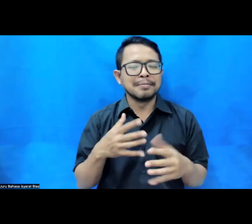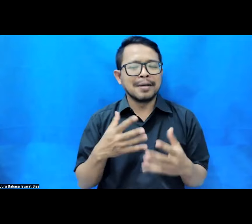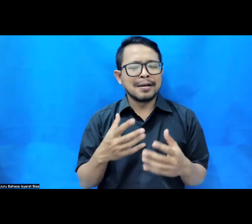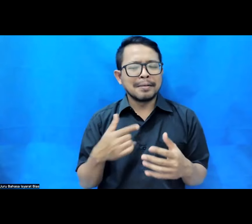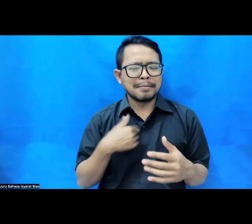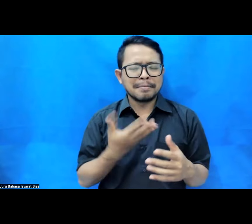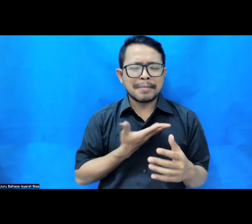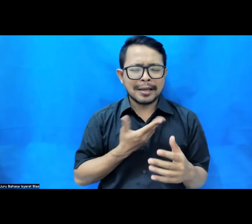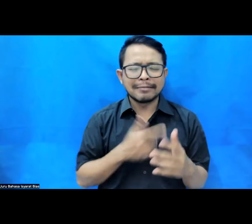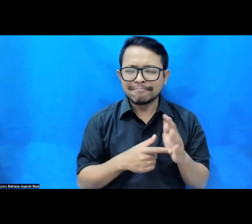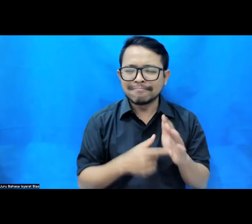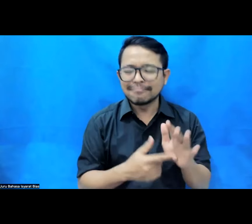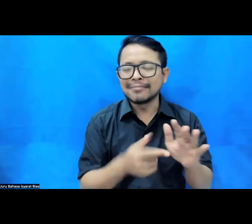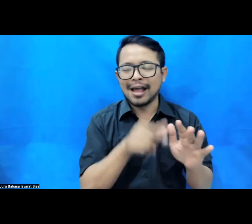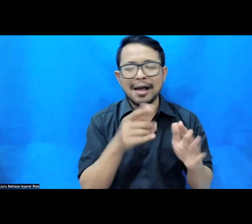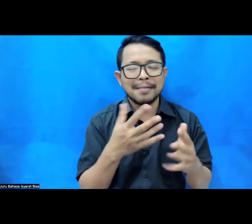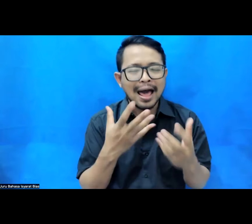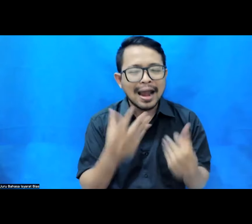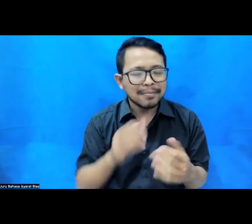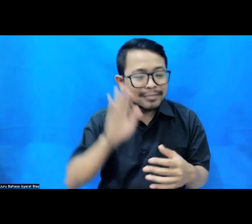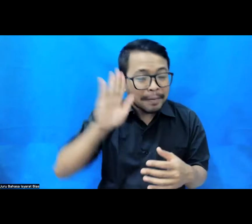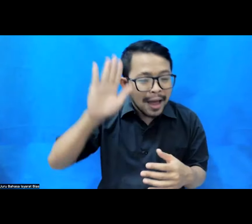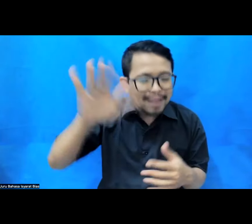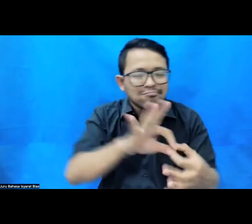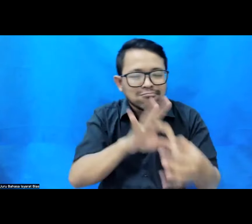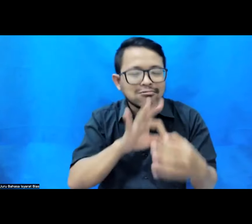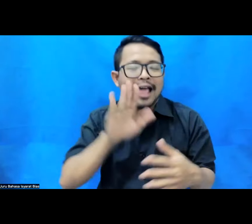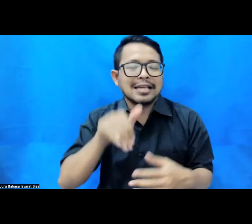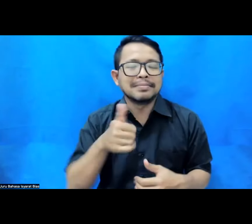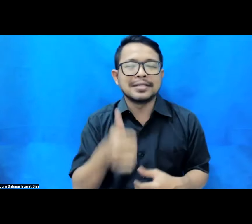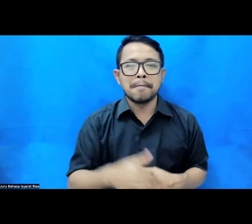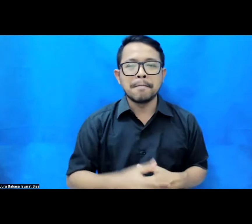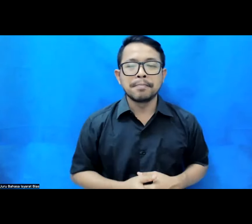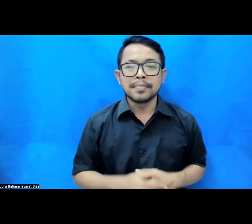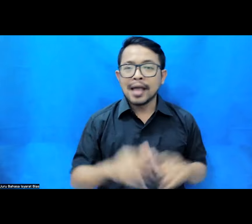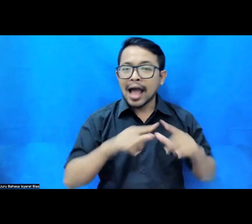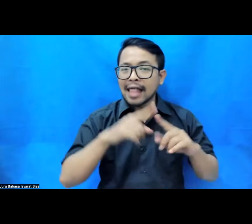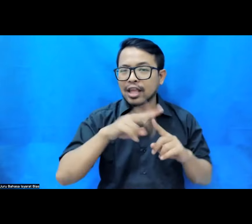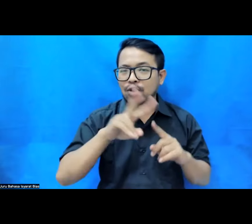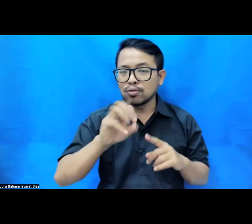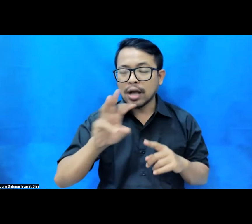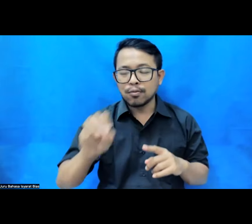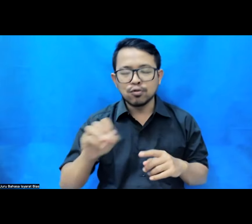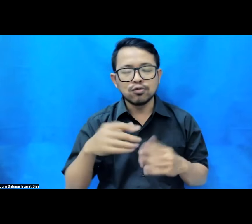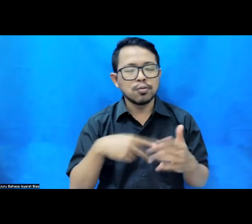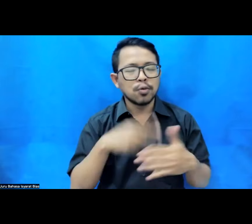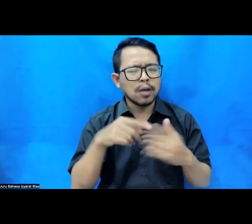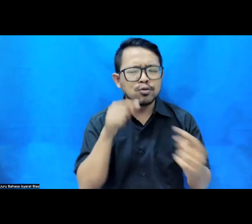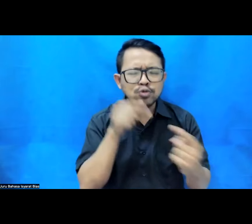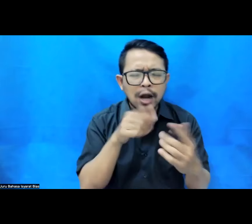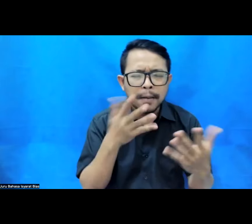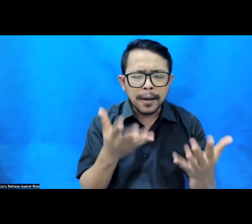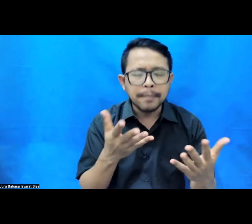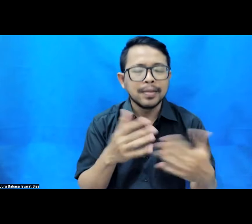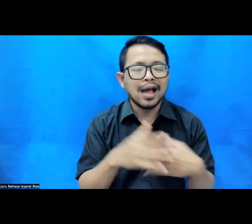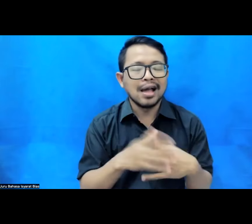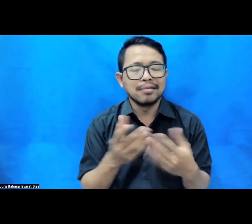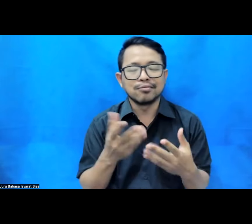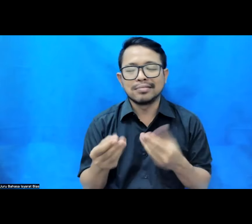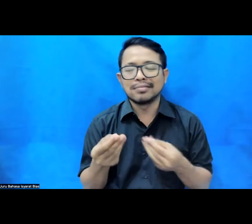future. AT 2030 is a programme that aims, where possible, to have real, tangible impact on the